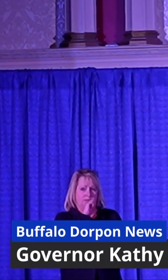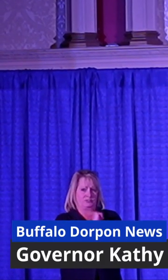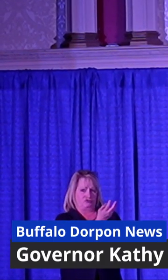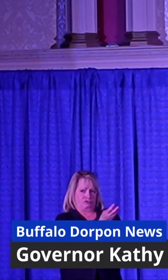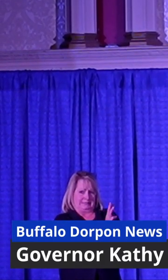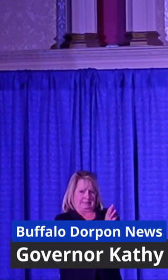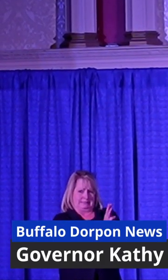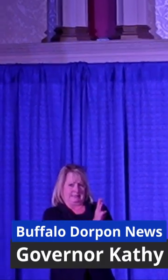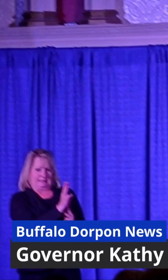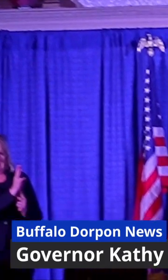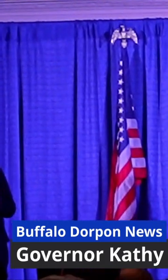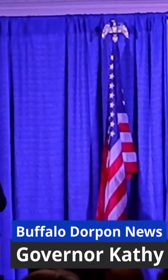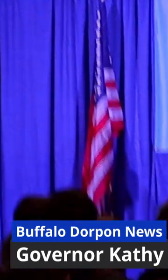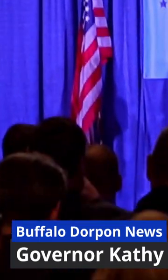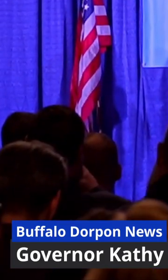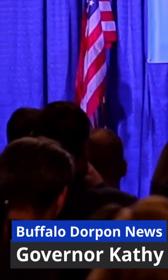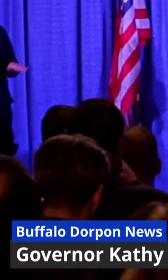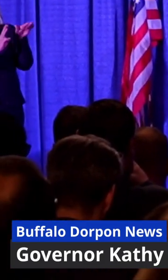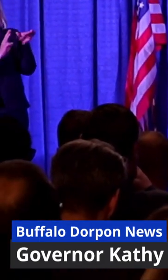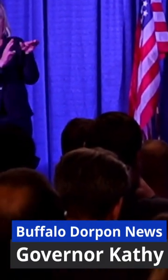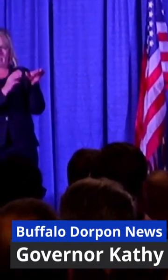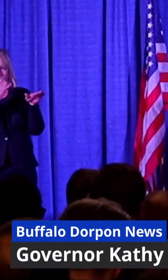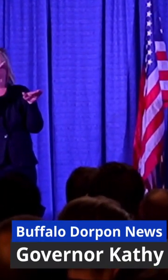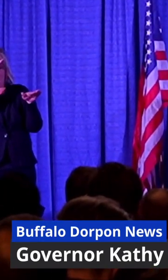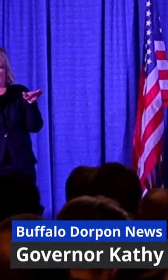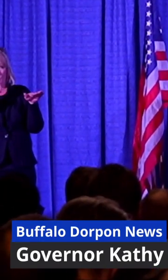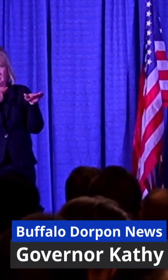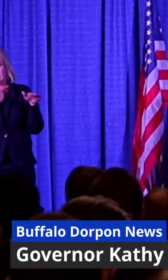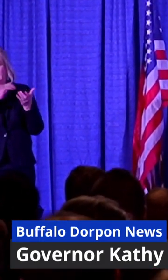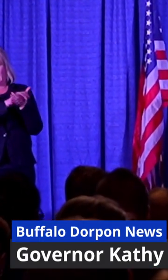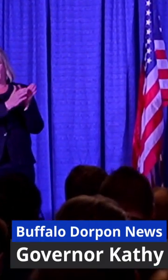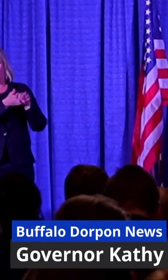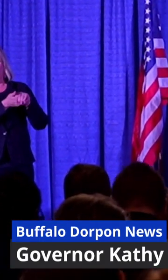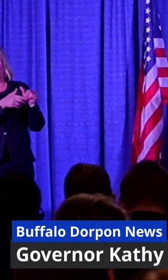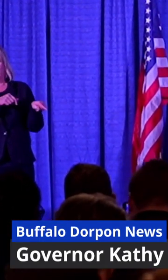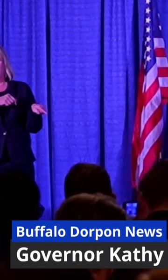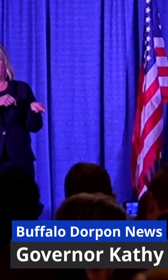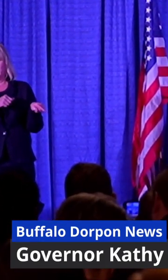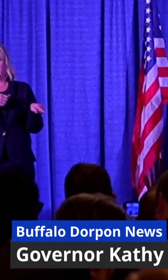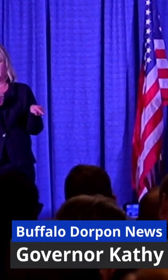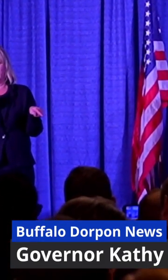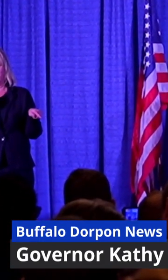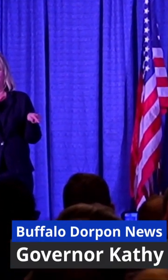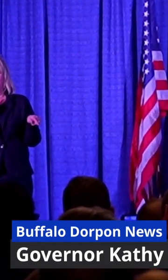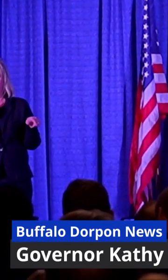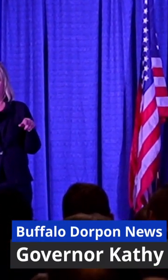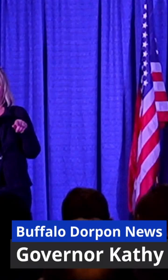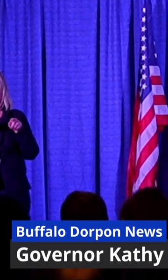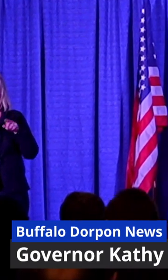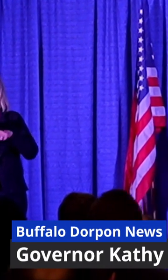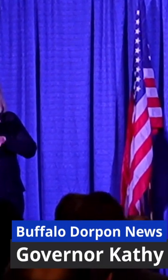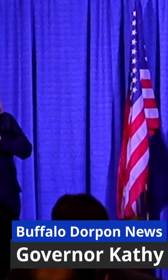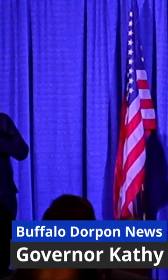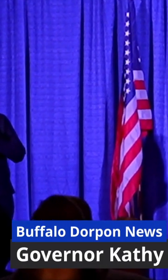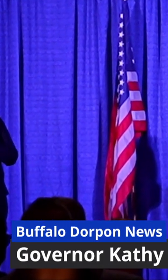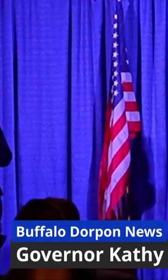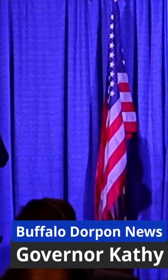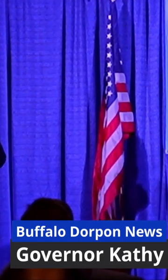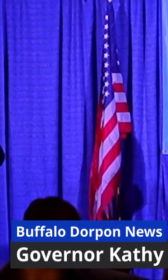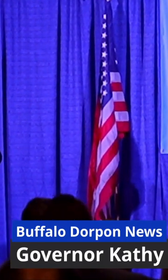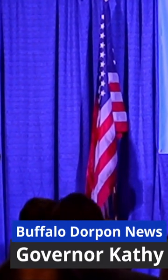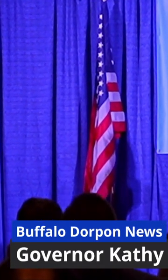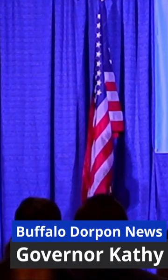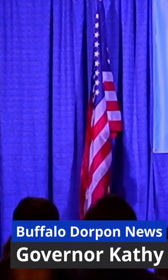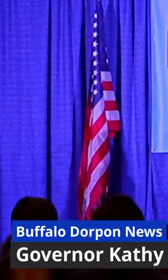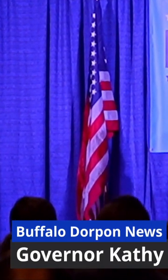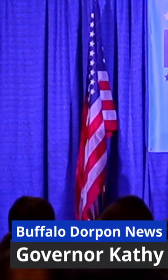16-year-old who grew up in Buffalo, down the road in Amber. And I was, at the time, people considered me kind of nerdy,